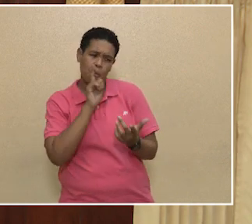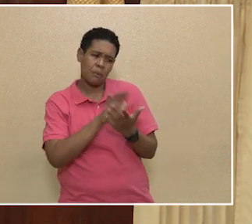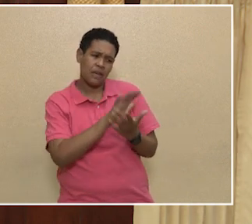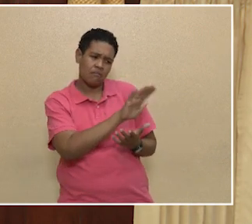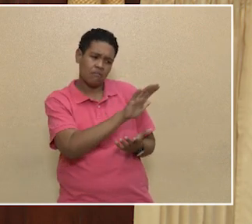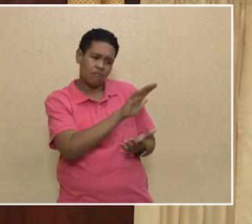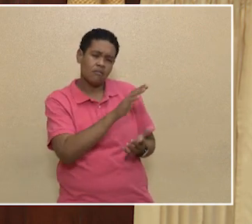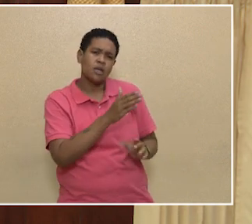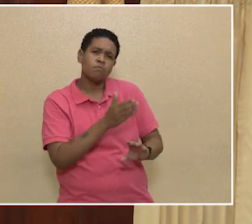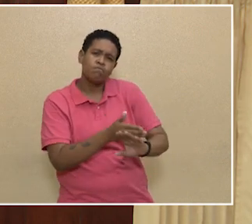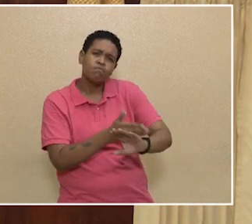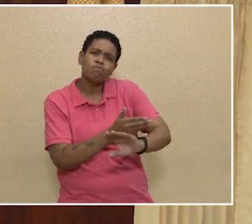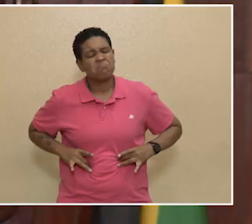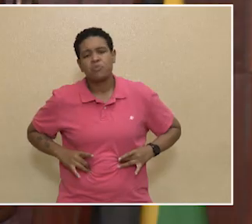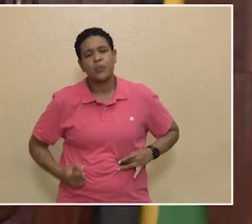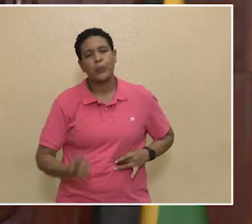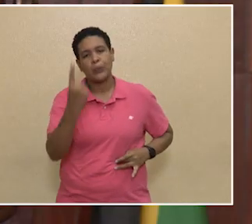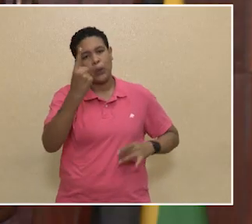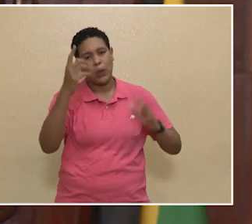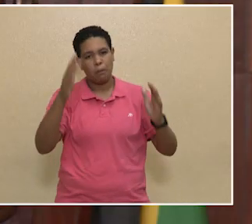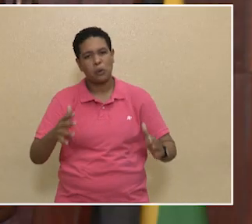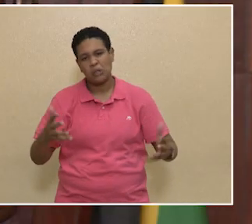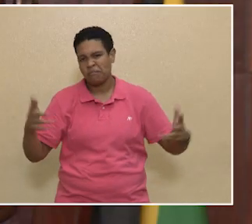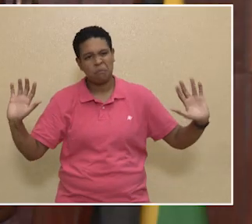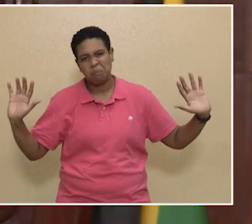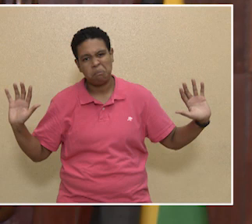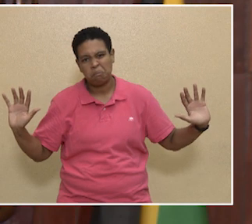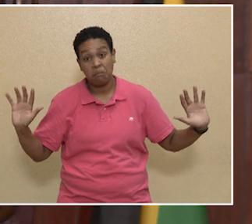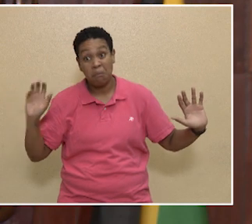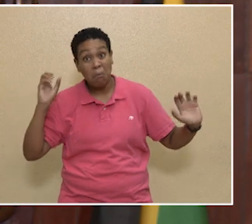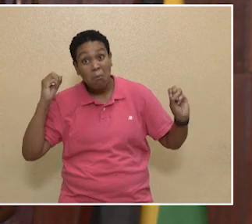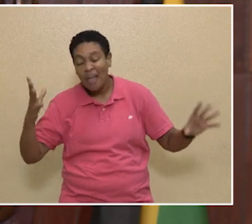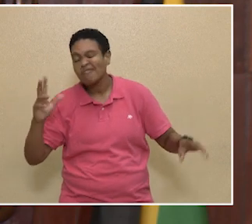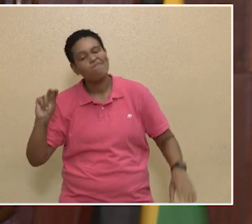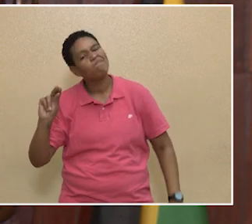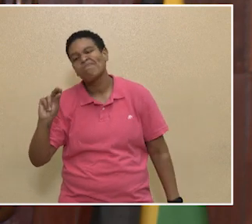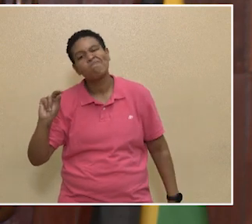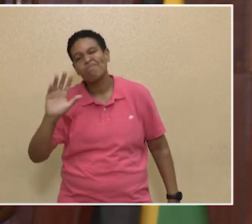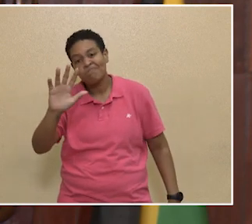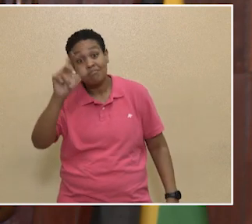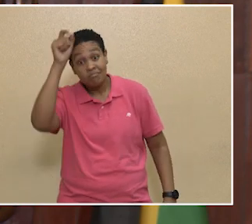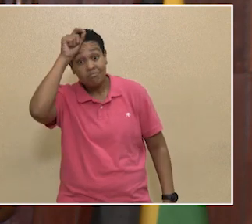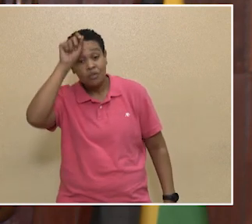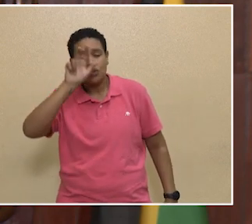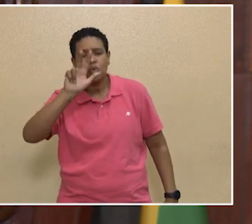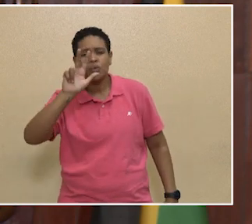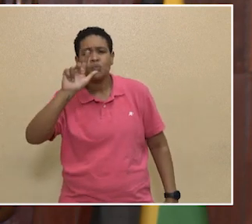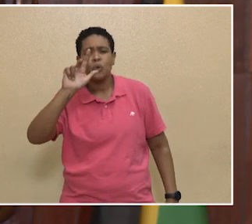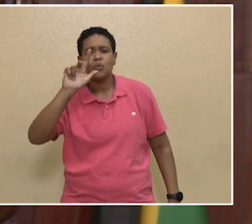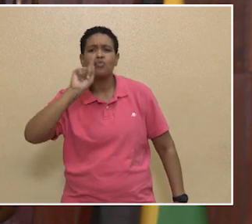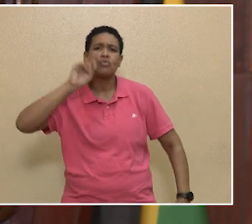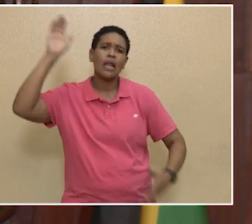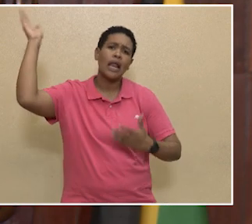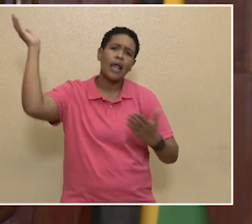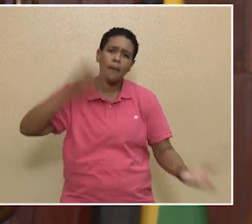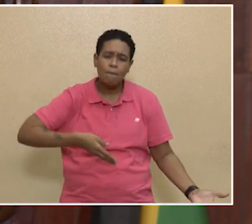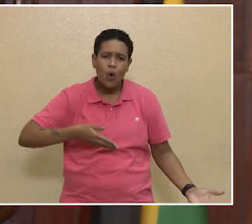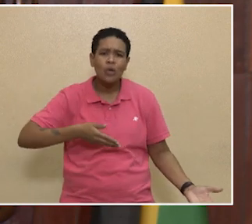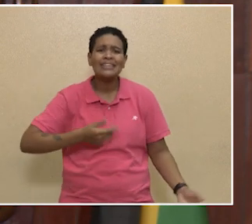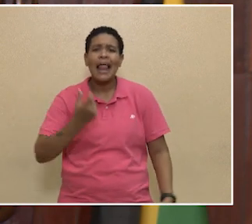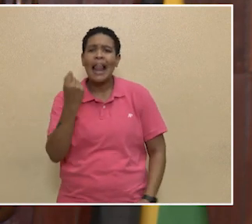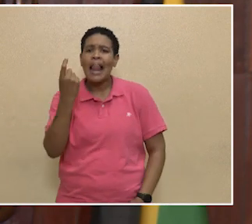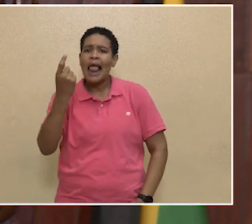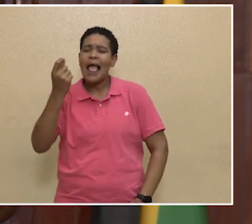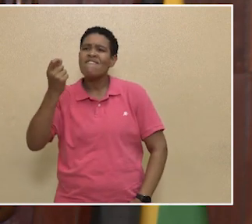that she will recover. There are now 23 imported cases of the total number, 11